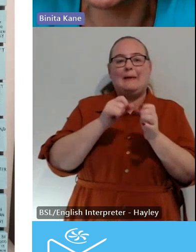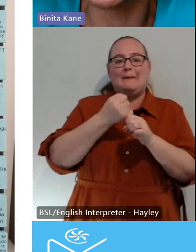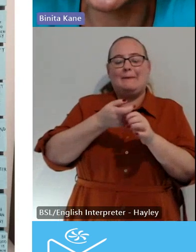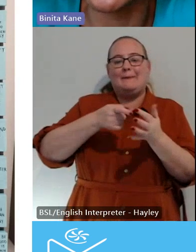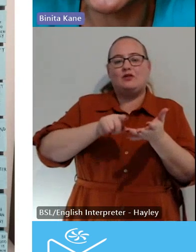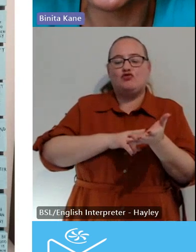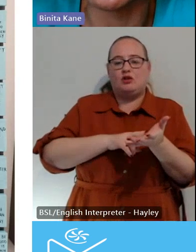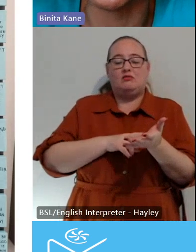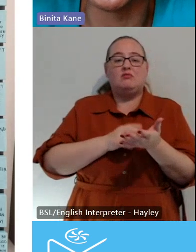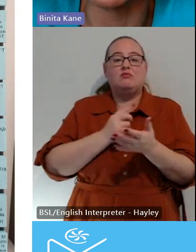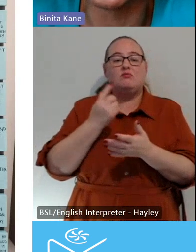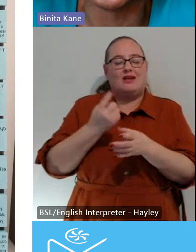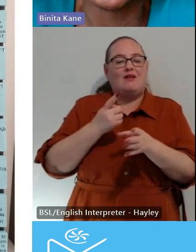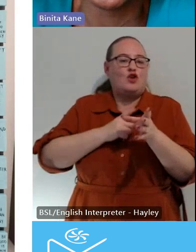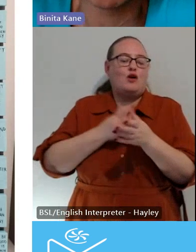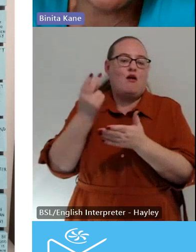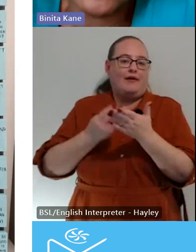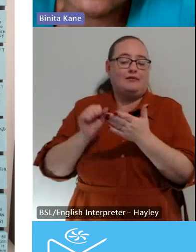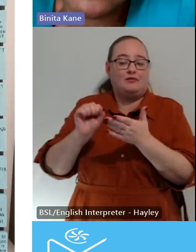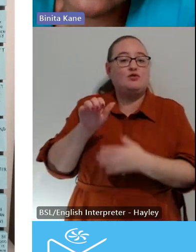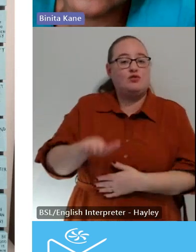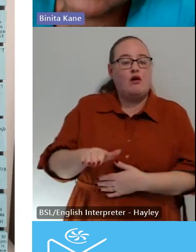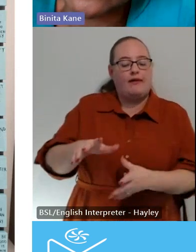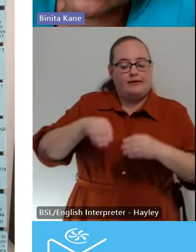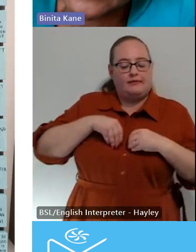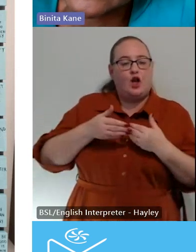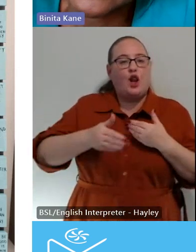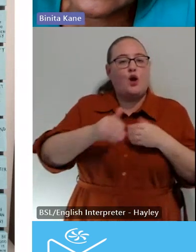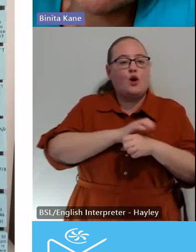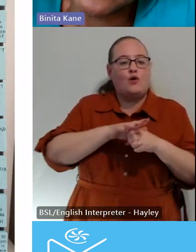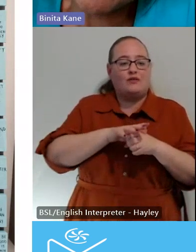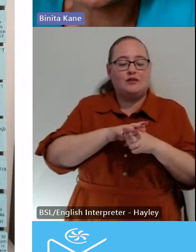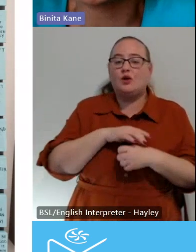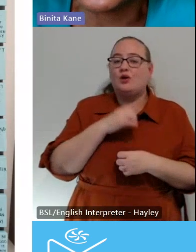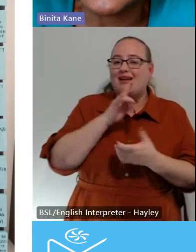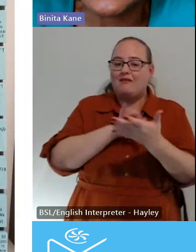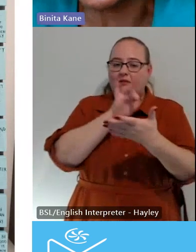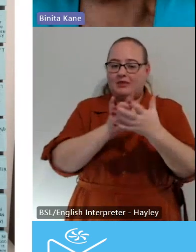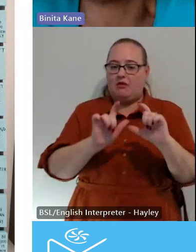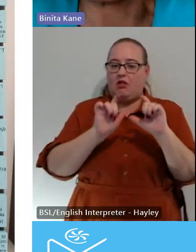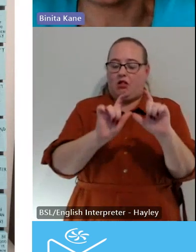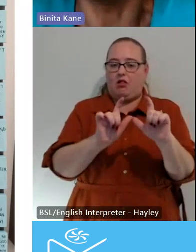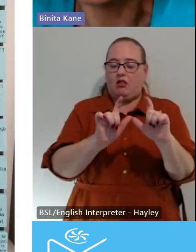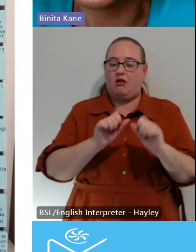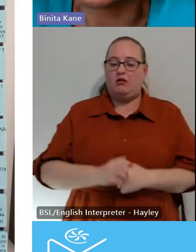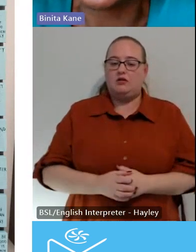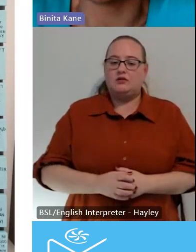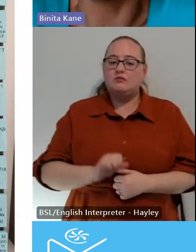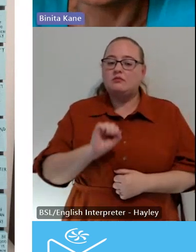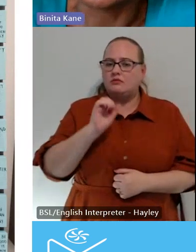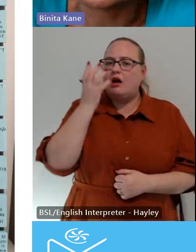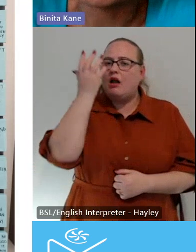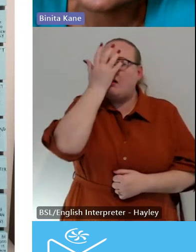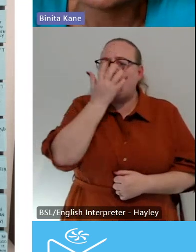was a child when she got ill with long COVID. And she represents herself in the middle very powerfully as being unseen